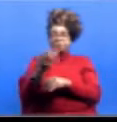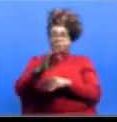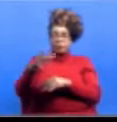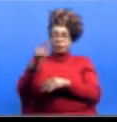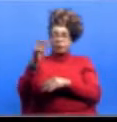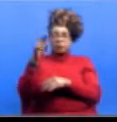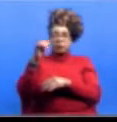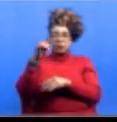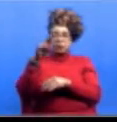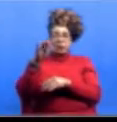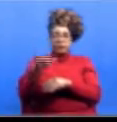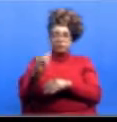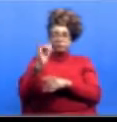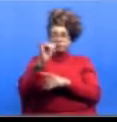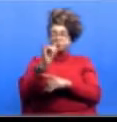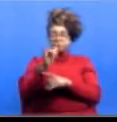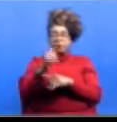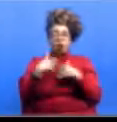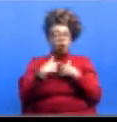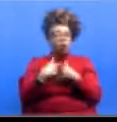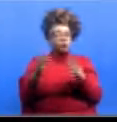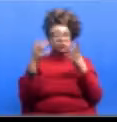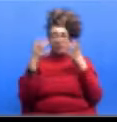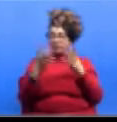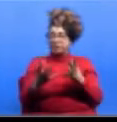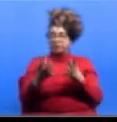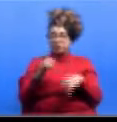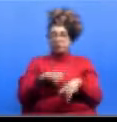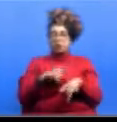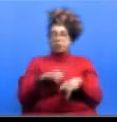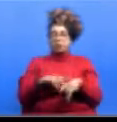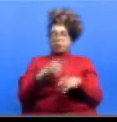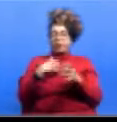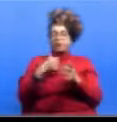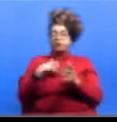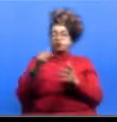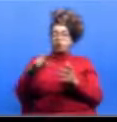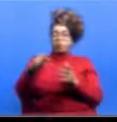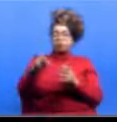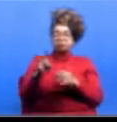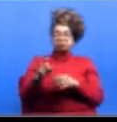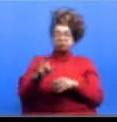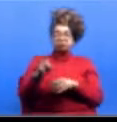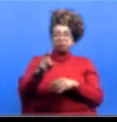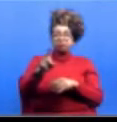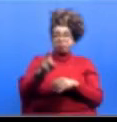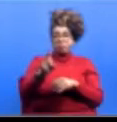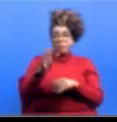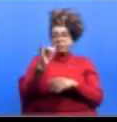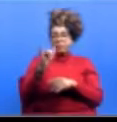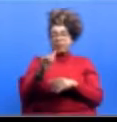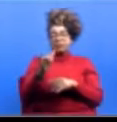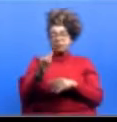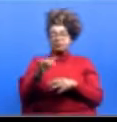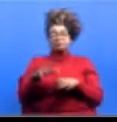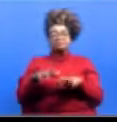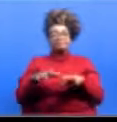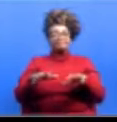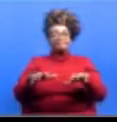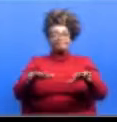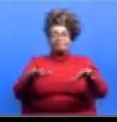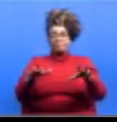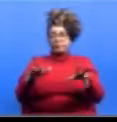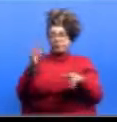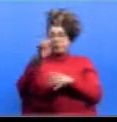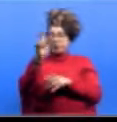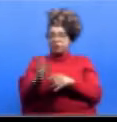counting losses after losing hundreds of acres of crops to armyworms. The pests have invaded the maize plantations in the region,